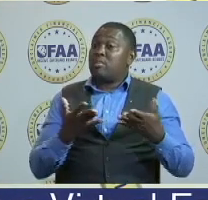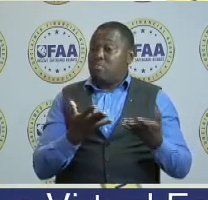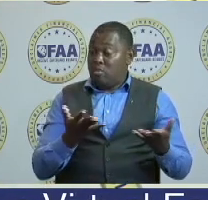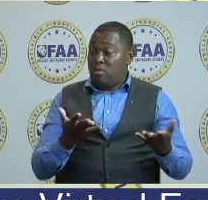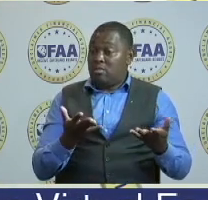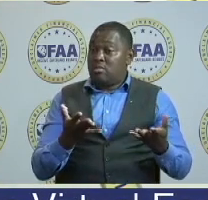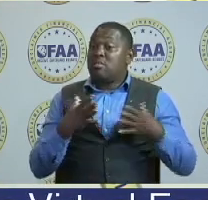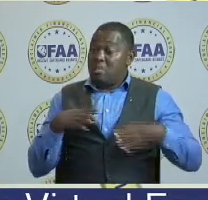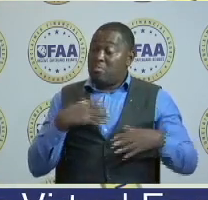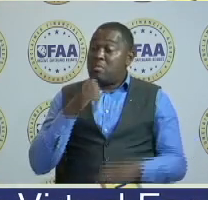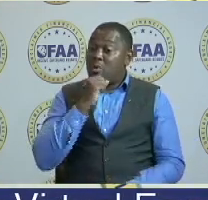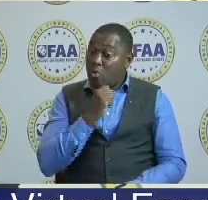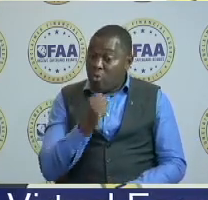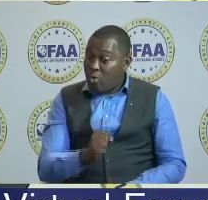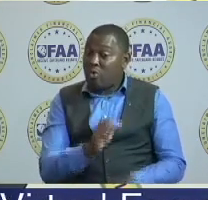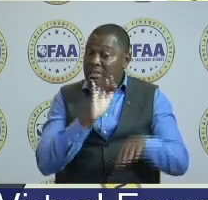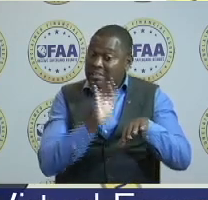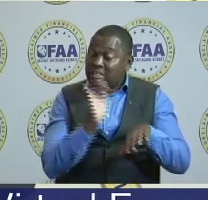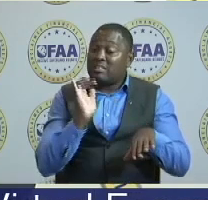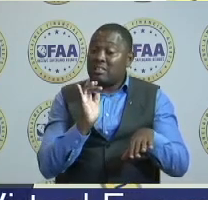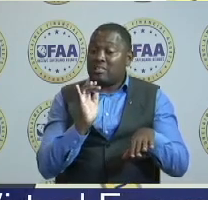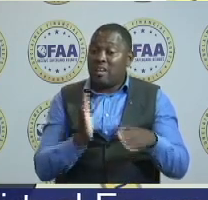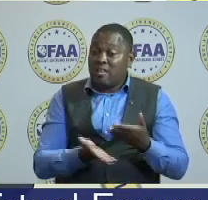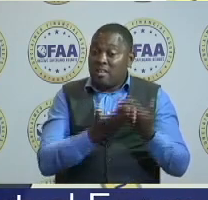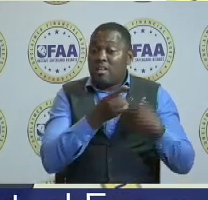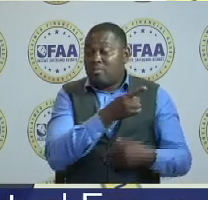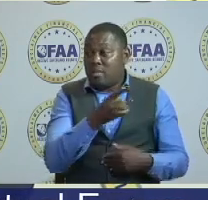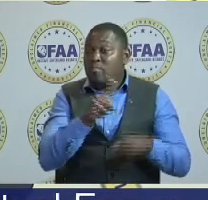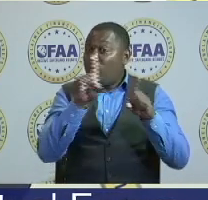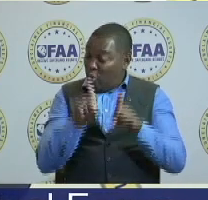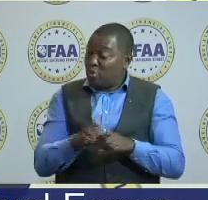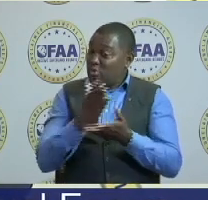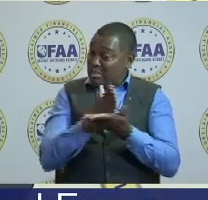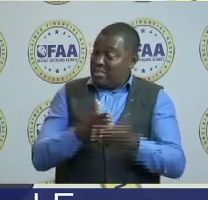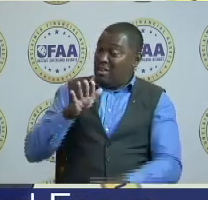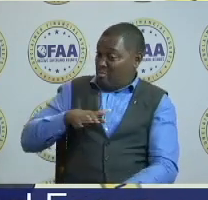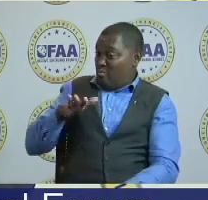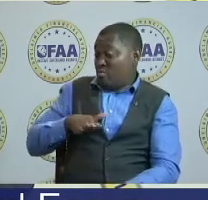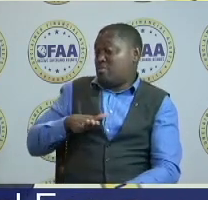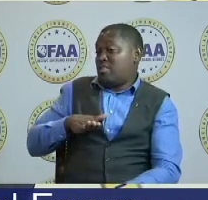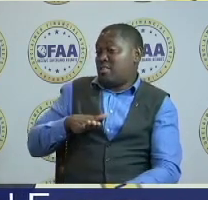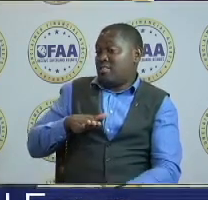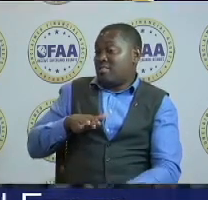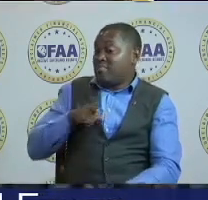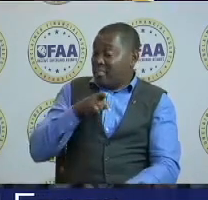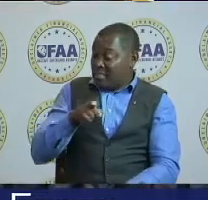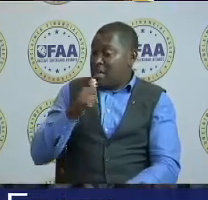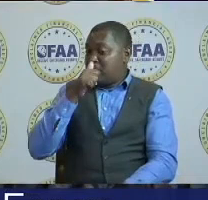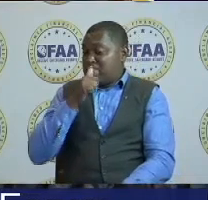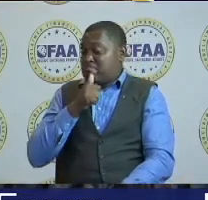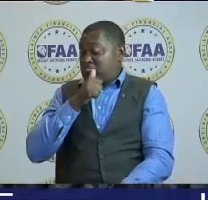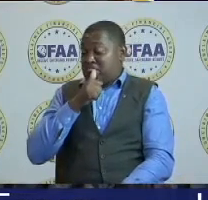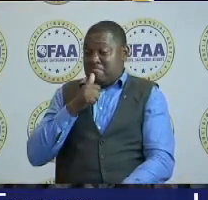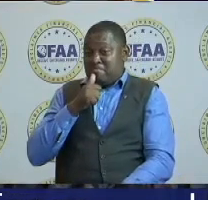wazirs, because I also hear some of the ladies, Beatrice, you can confirm, that some of the ladies also keep a secret